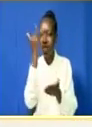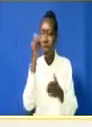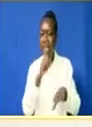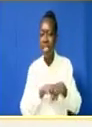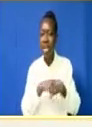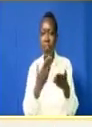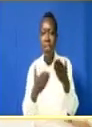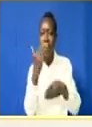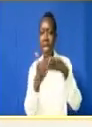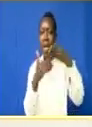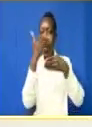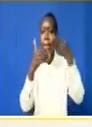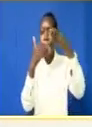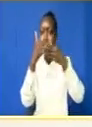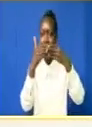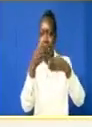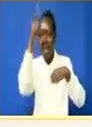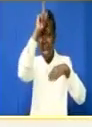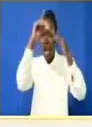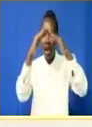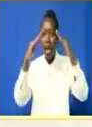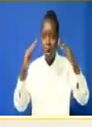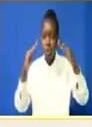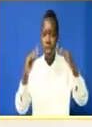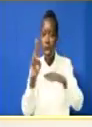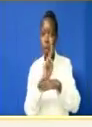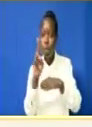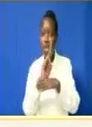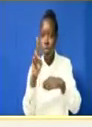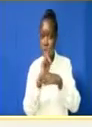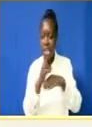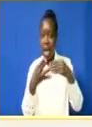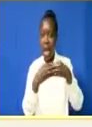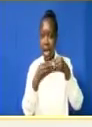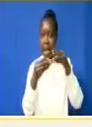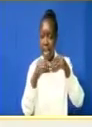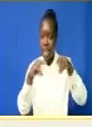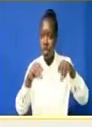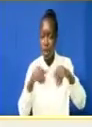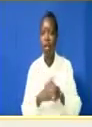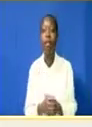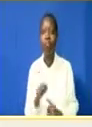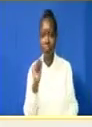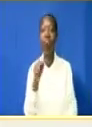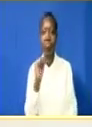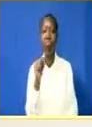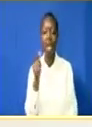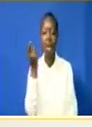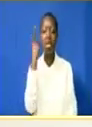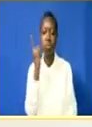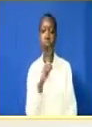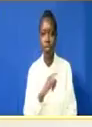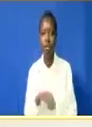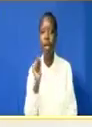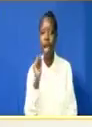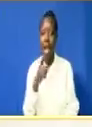soil? Yeah. Because it will not allow water to go through, to pass in. Through it. Yes. Yeah. Okay. Makes sense. Makes sense. And once it's